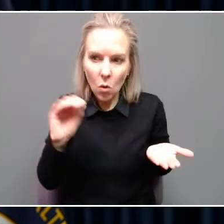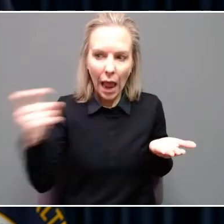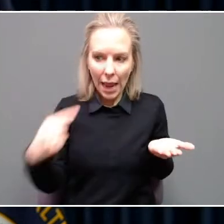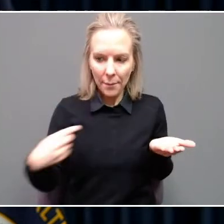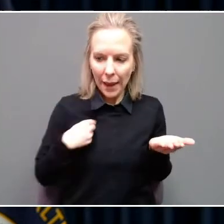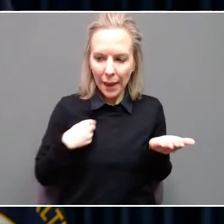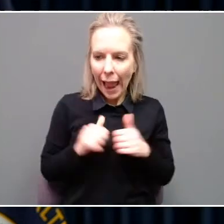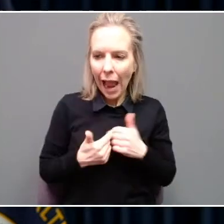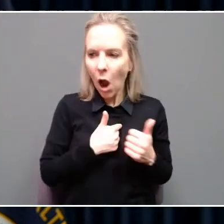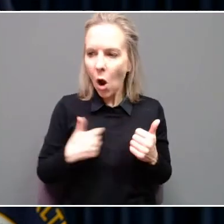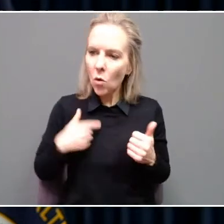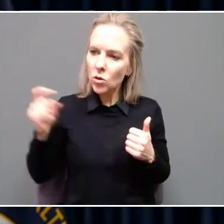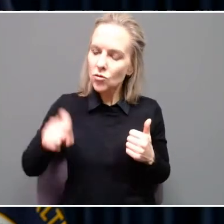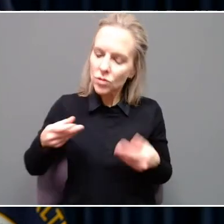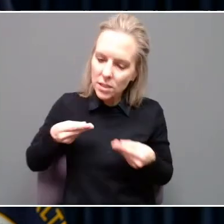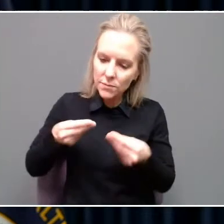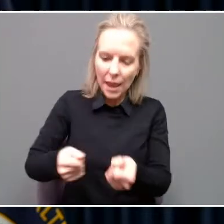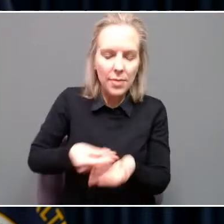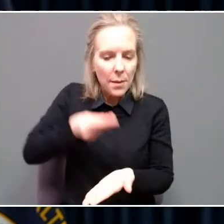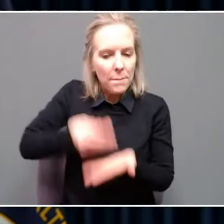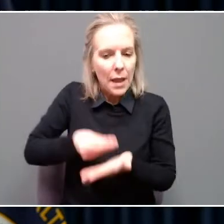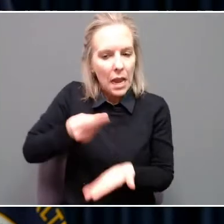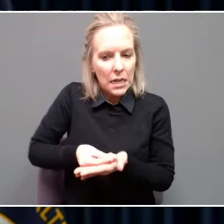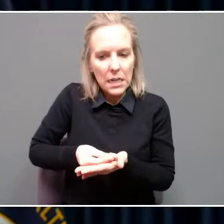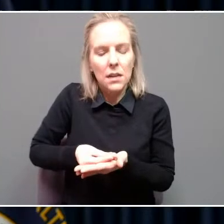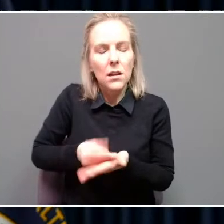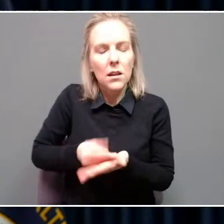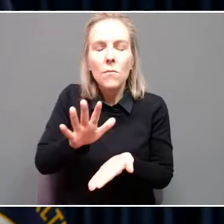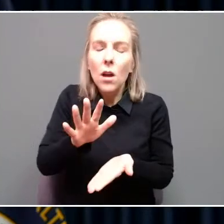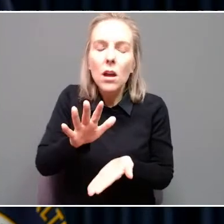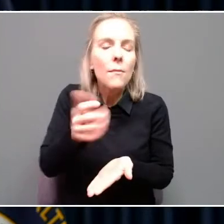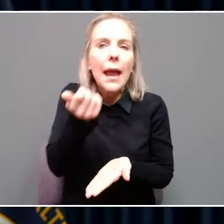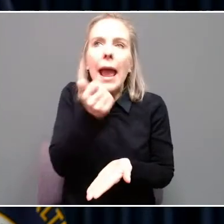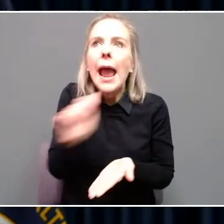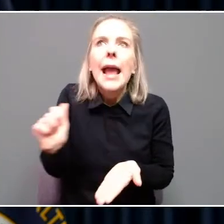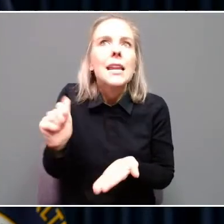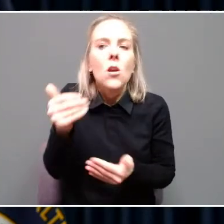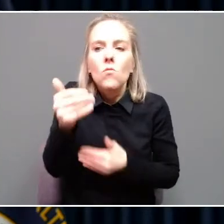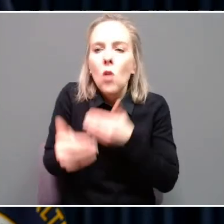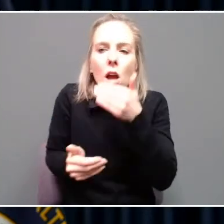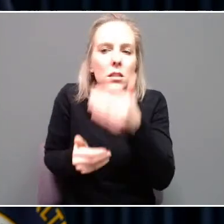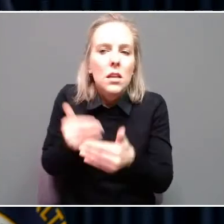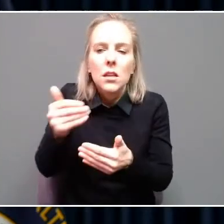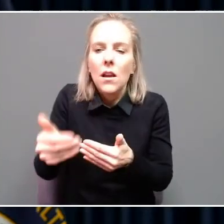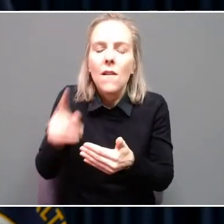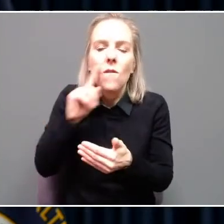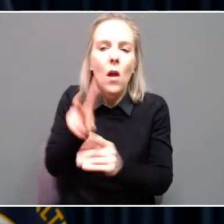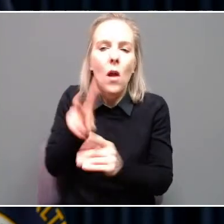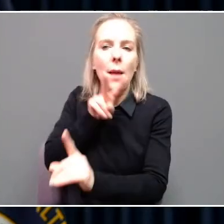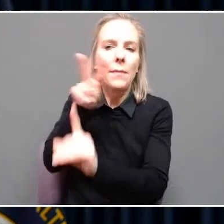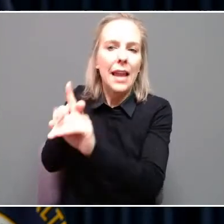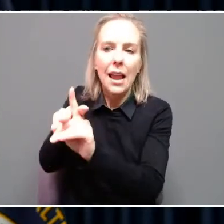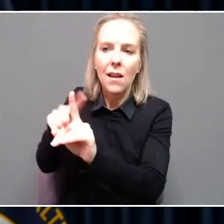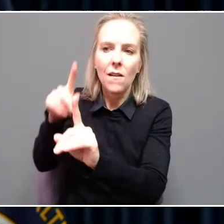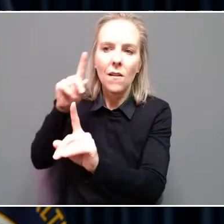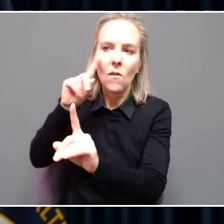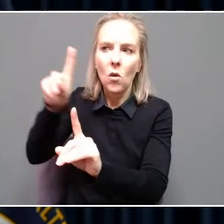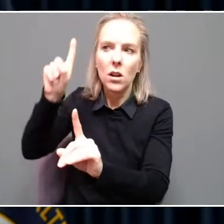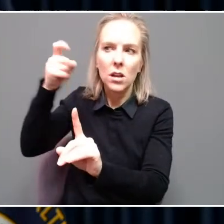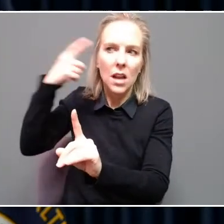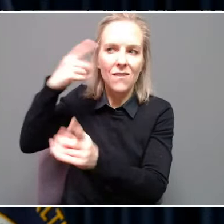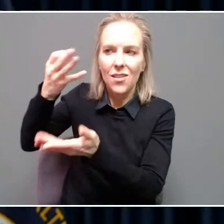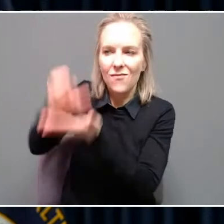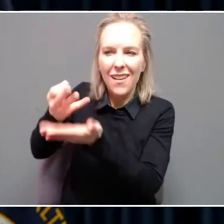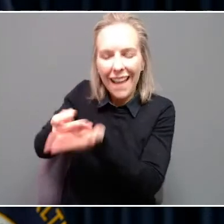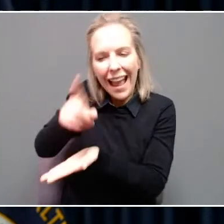to be spending these funds, but certainly any process where there is an application for government funds has to have